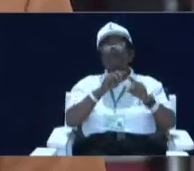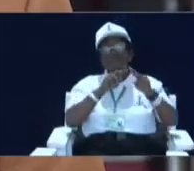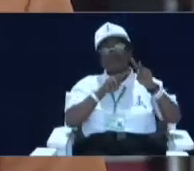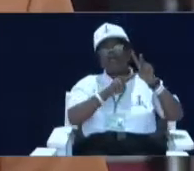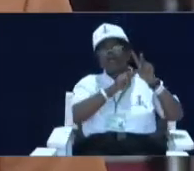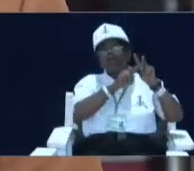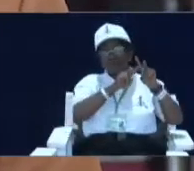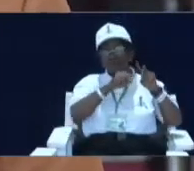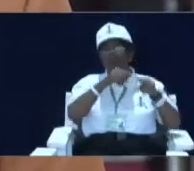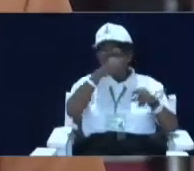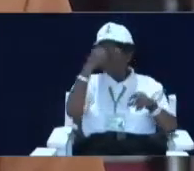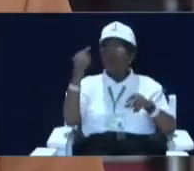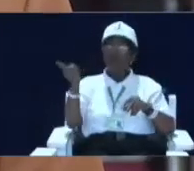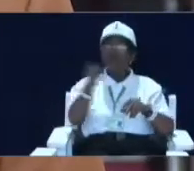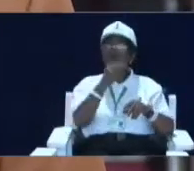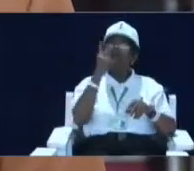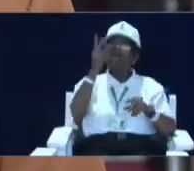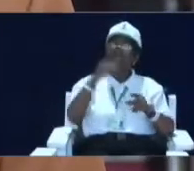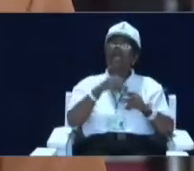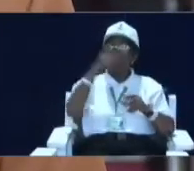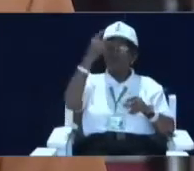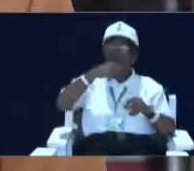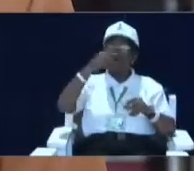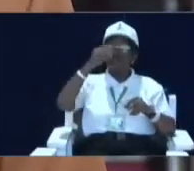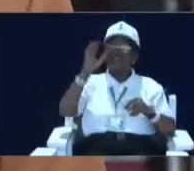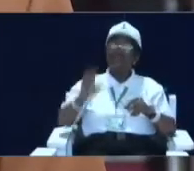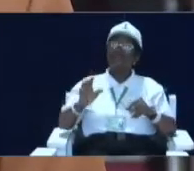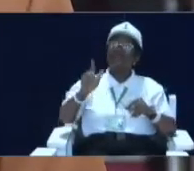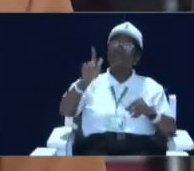Because you see, in Proverbs chapter 29, verse 18,